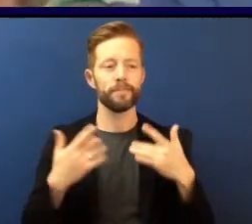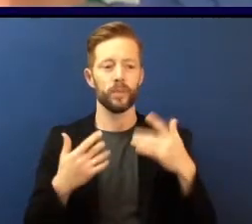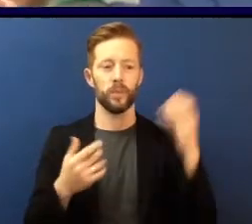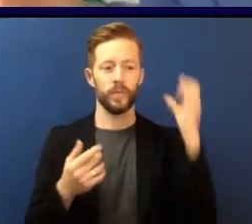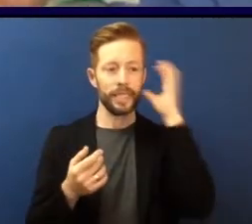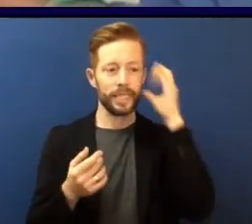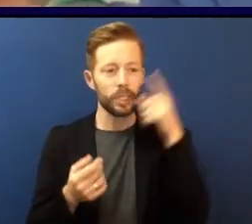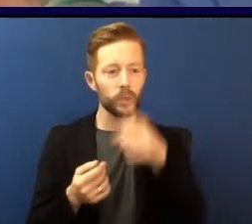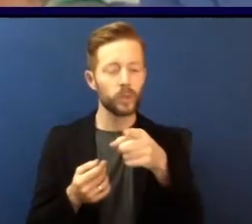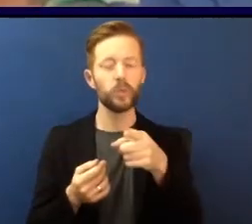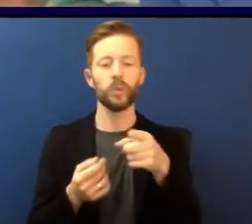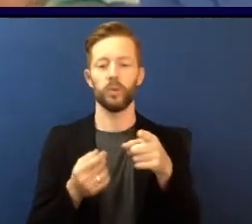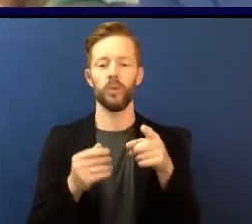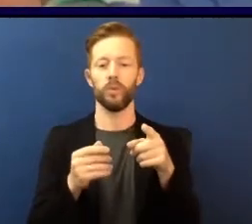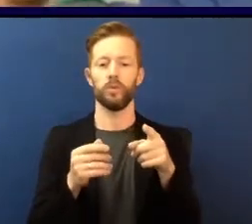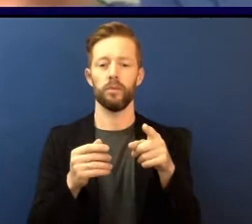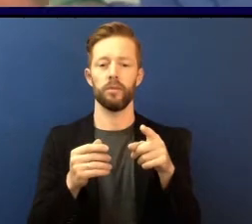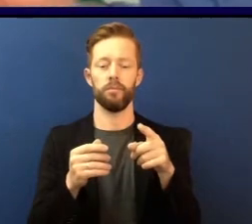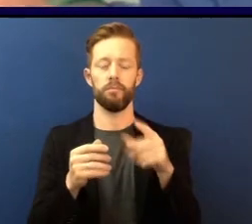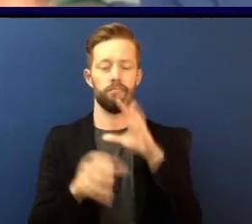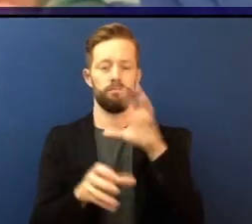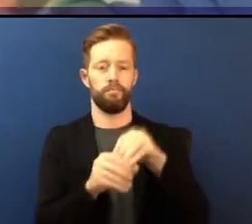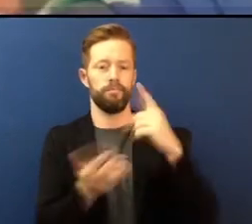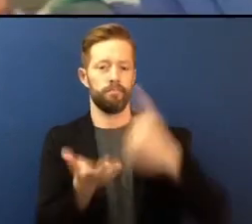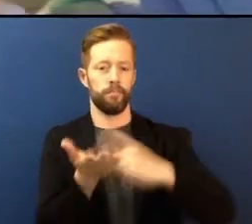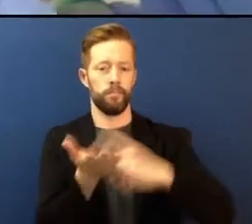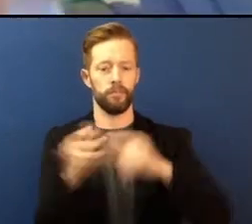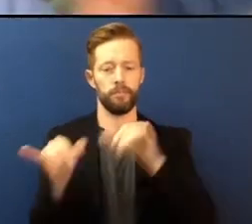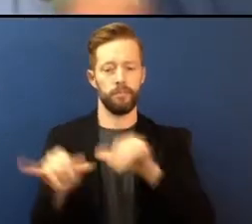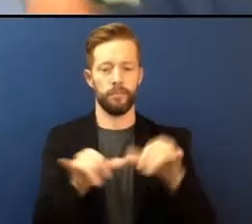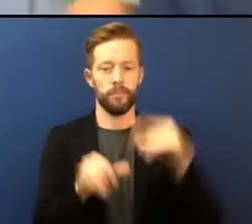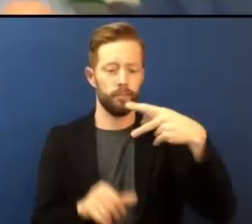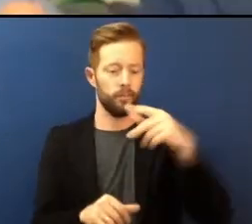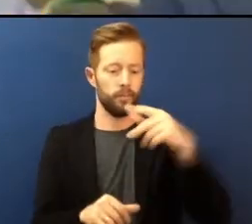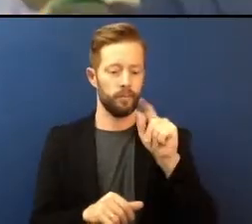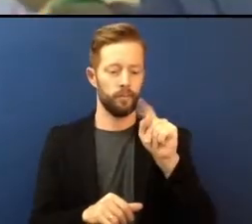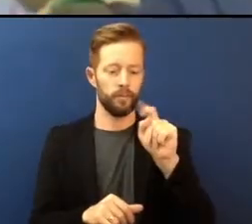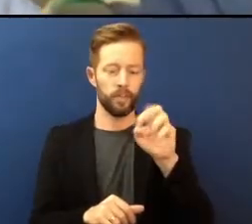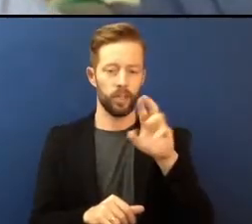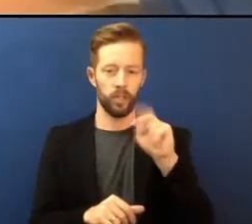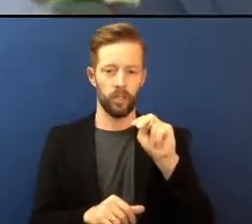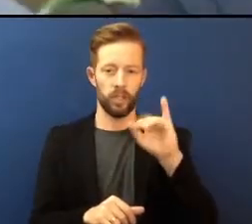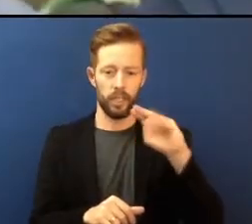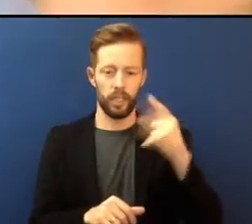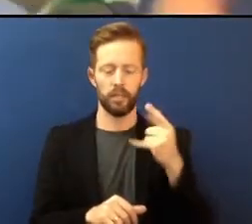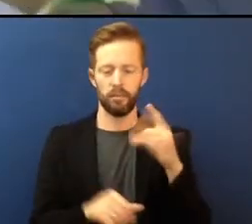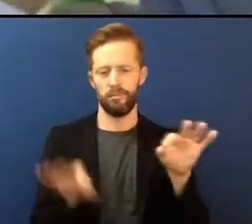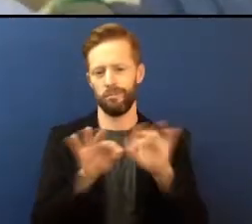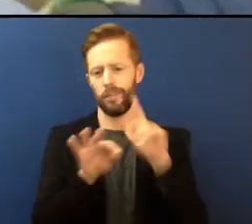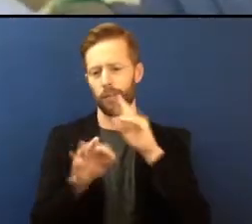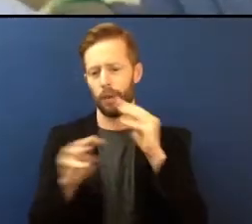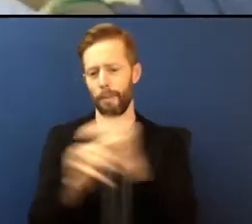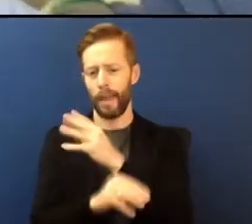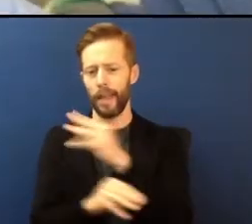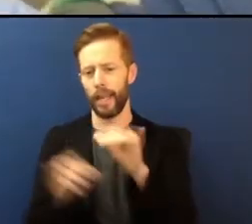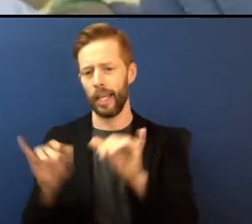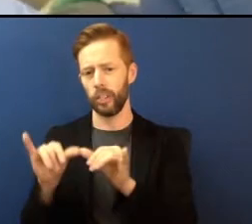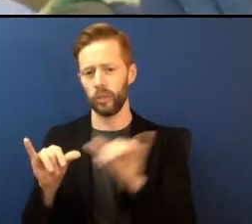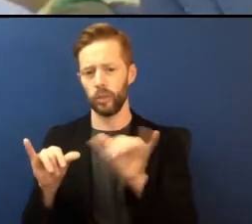so exciting to hear you do patterning. Also important to mathematics, engineering, as you well